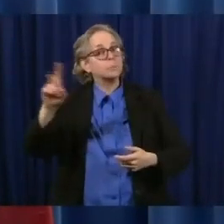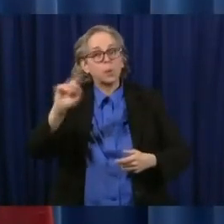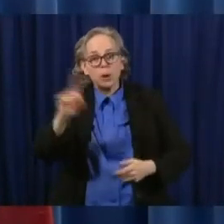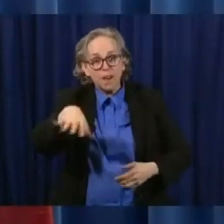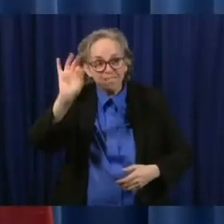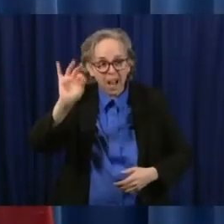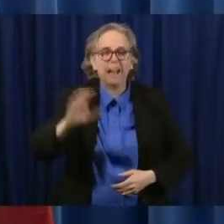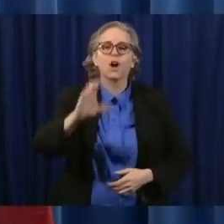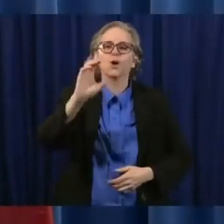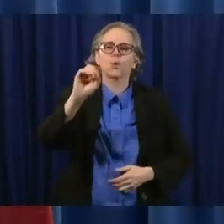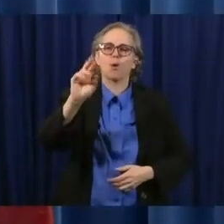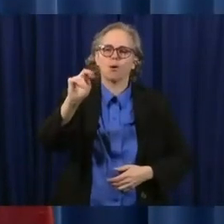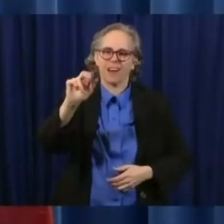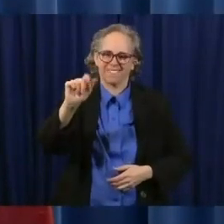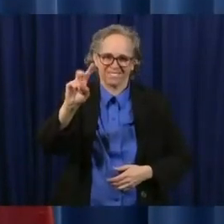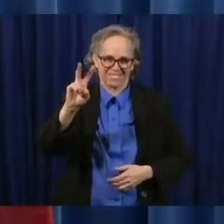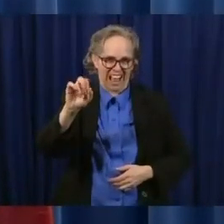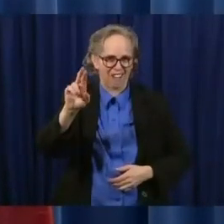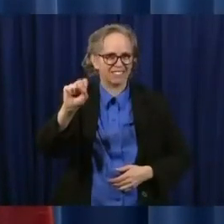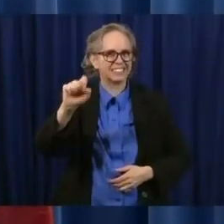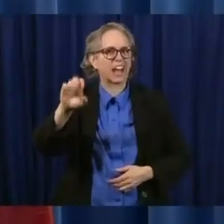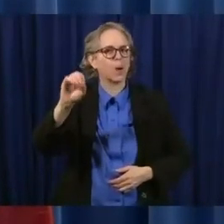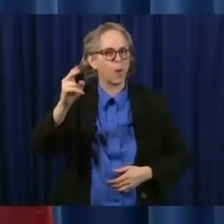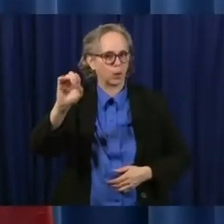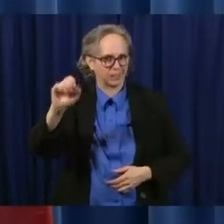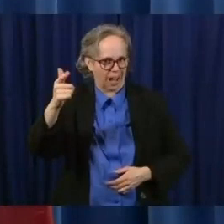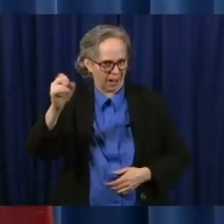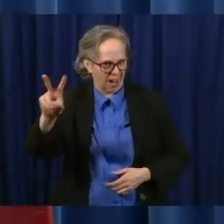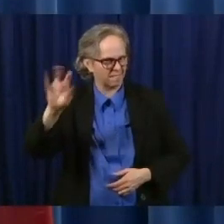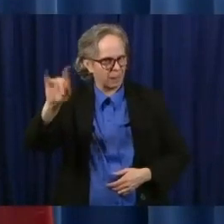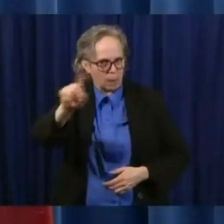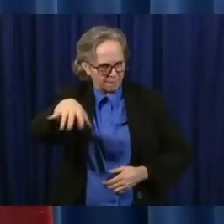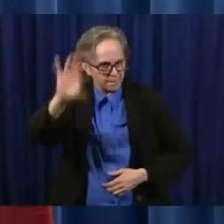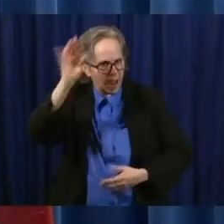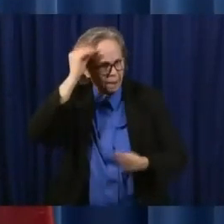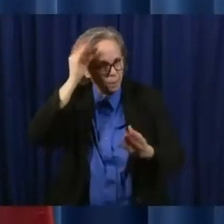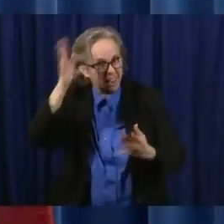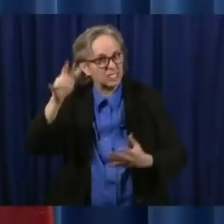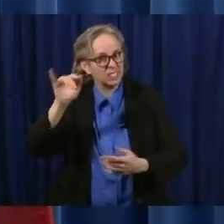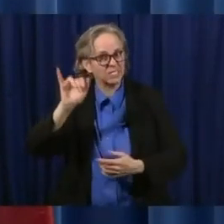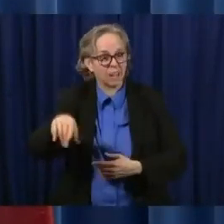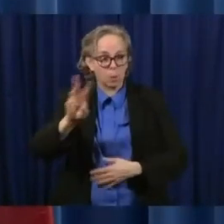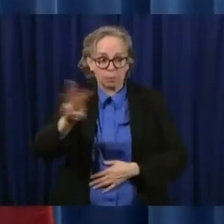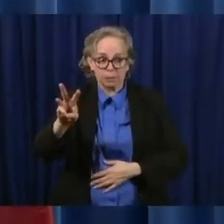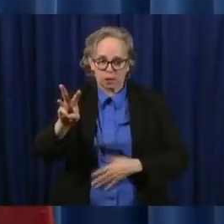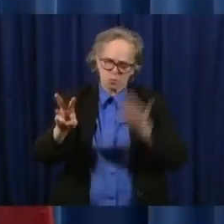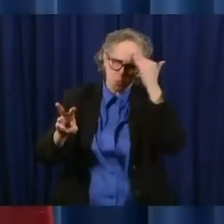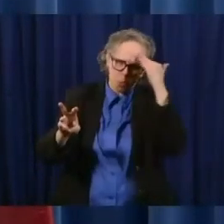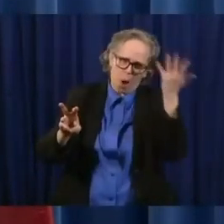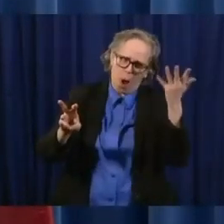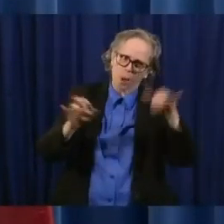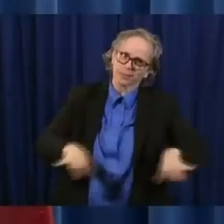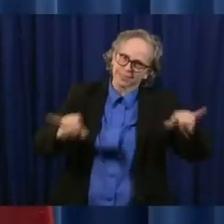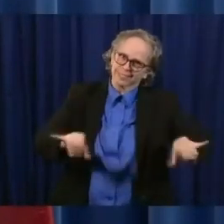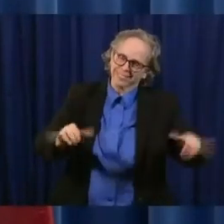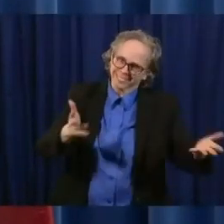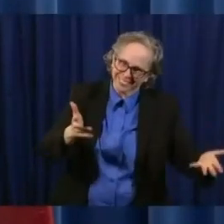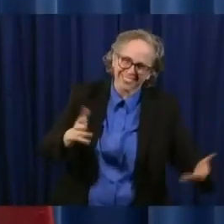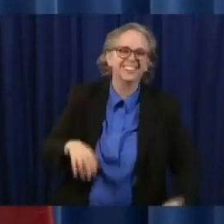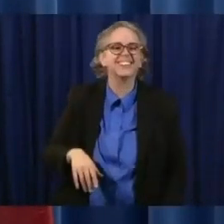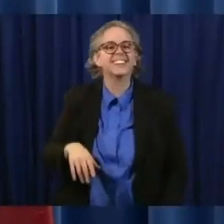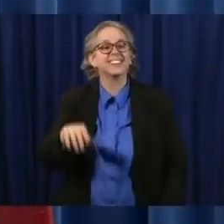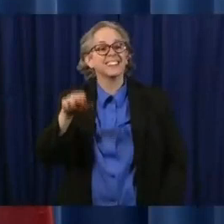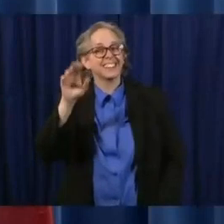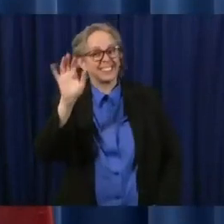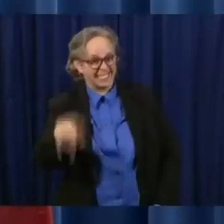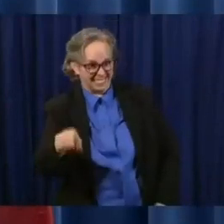coronavirus.ohio.gov. On that particular website that you're now all familiar with, it includes the